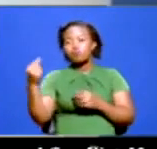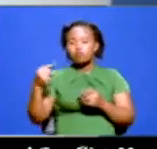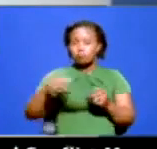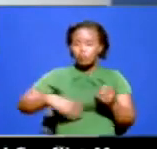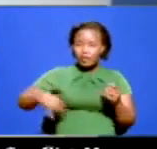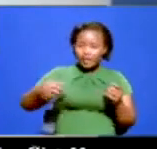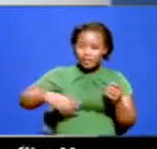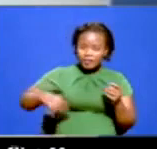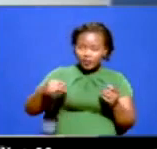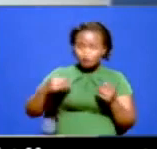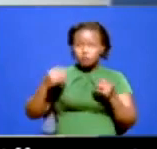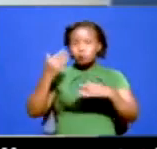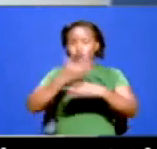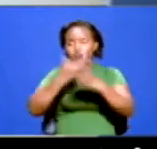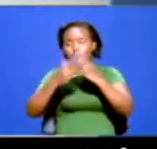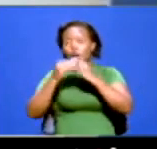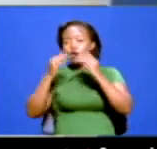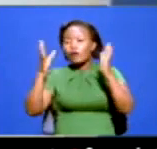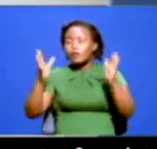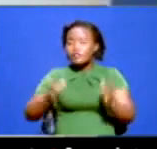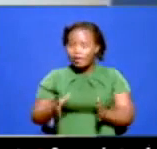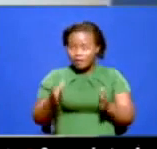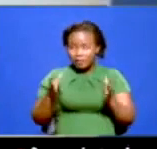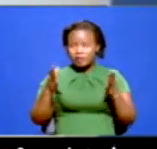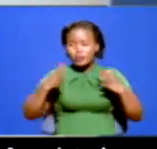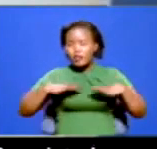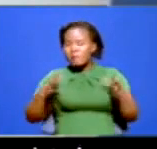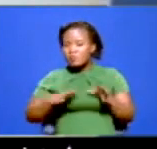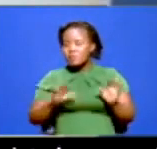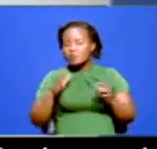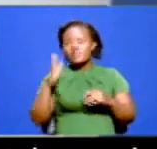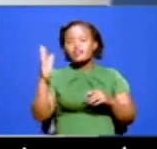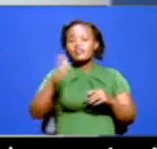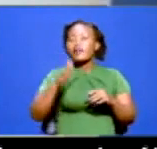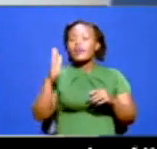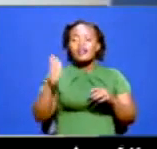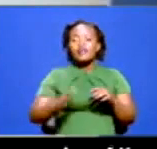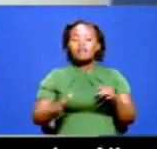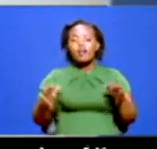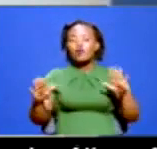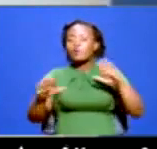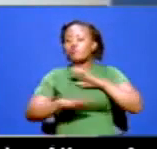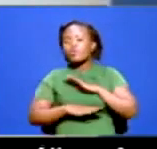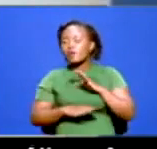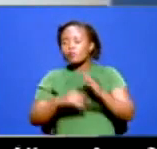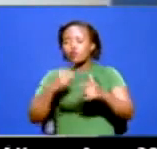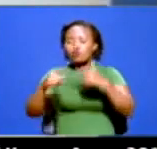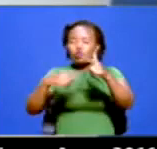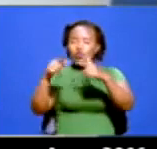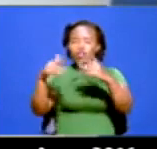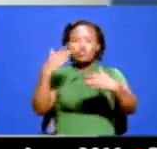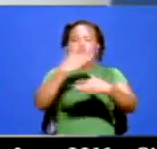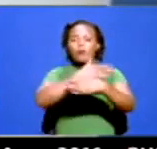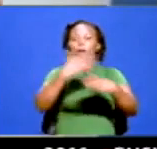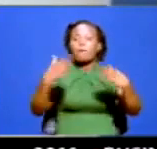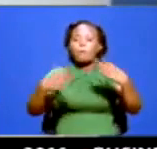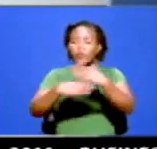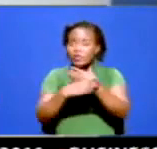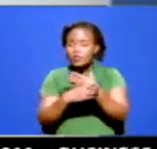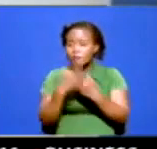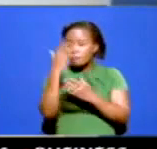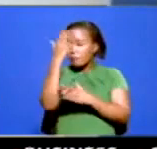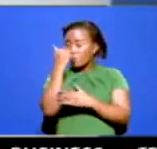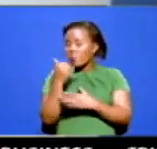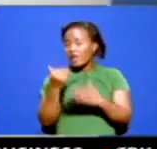the contractor, the civilian contractor, can never be comfortable to undertake the road construction because of